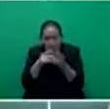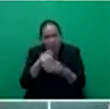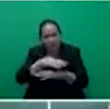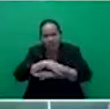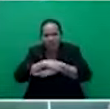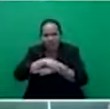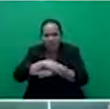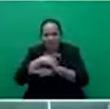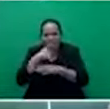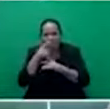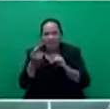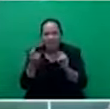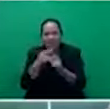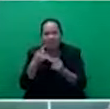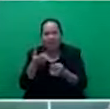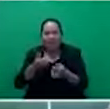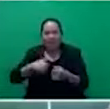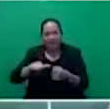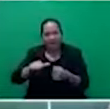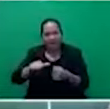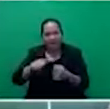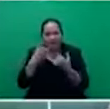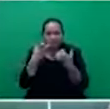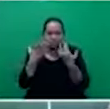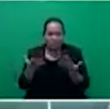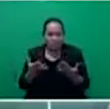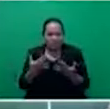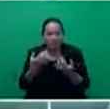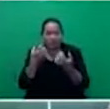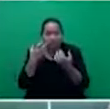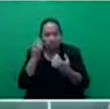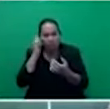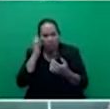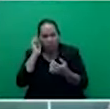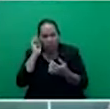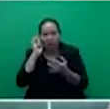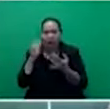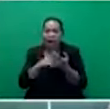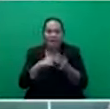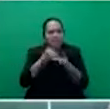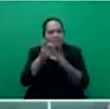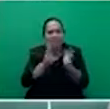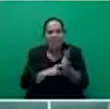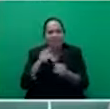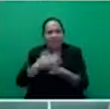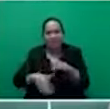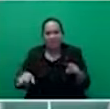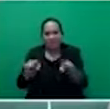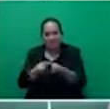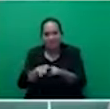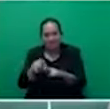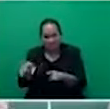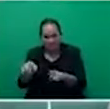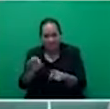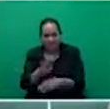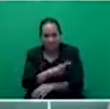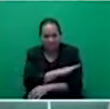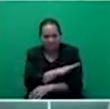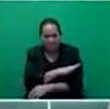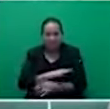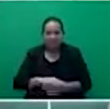changing circumstances, demonstrates that no other Prime Minister ever had to do this. No other Prime Minister has ever had to deal with a pandemic one he